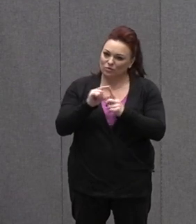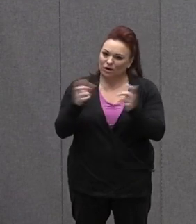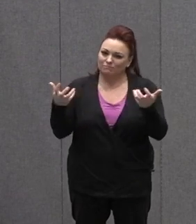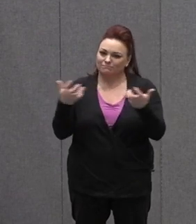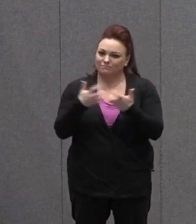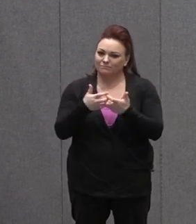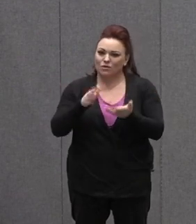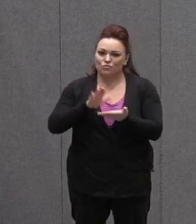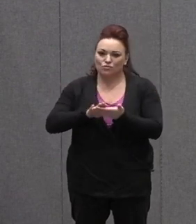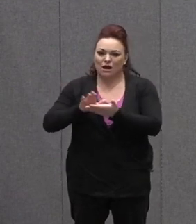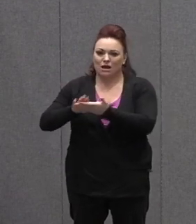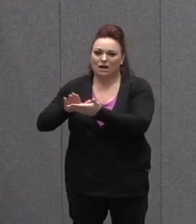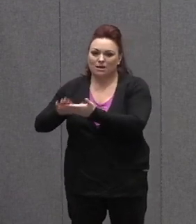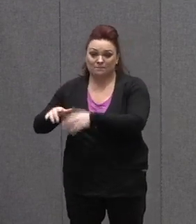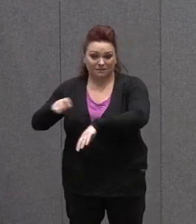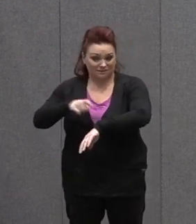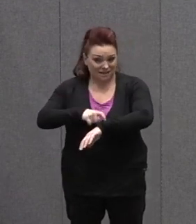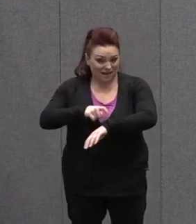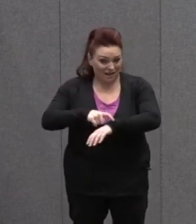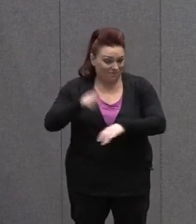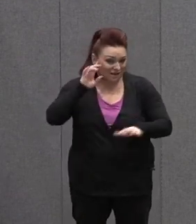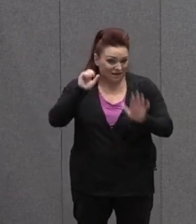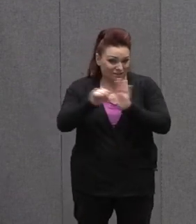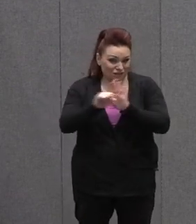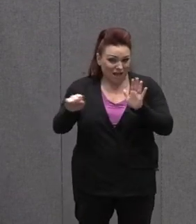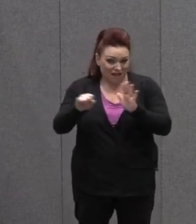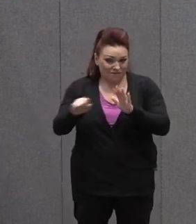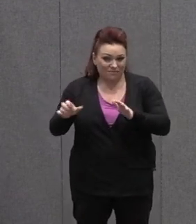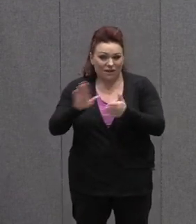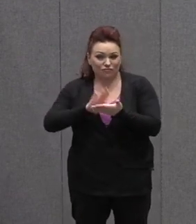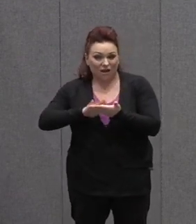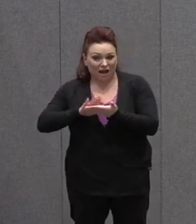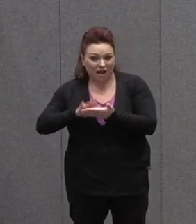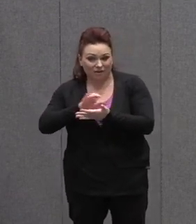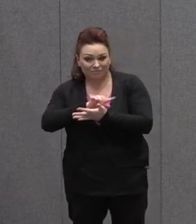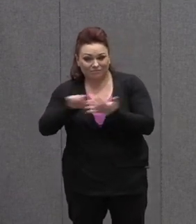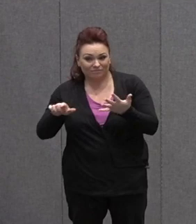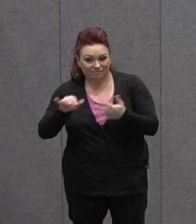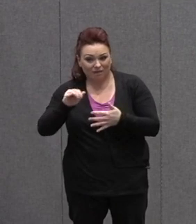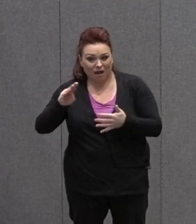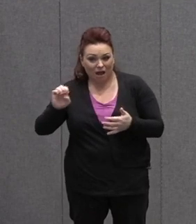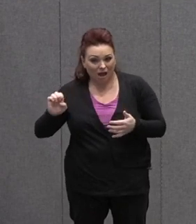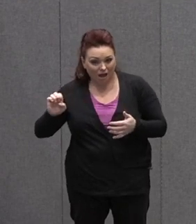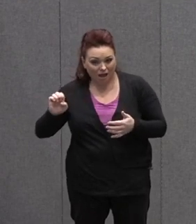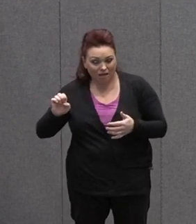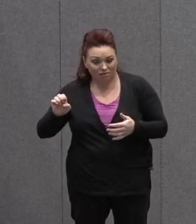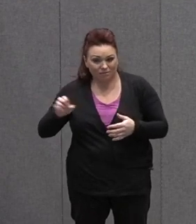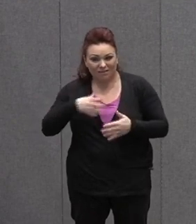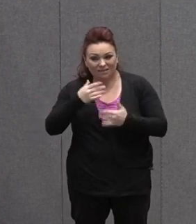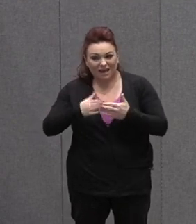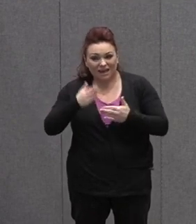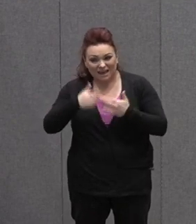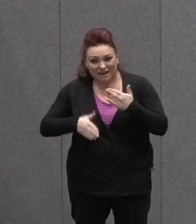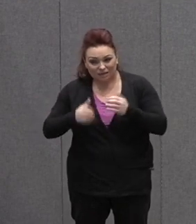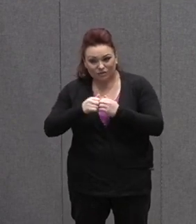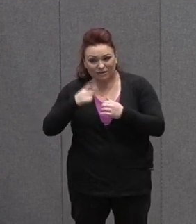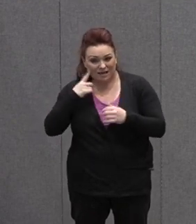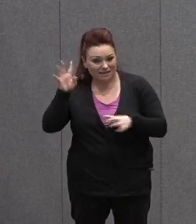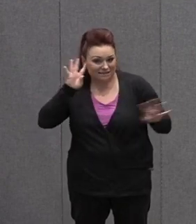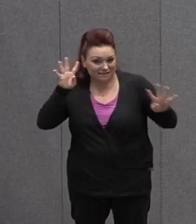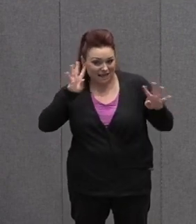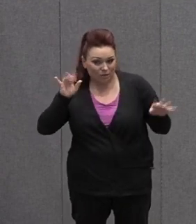rhyme. Time and chime and rhyme. They all end with that sound,